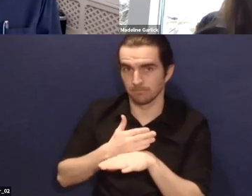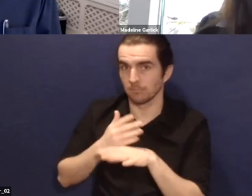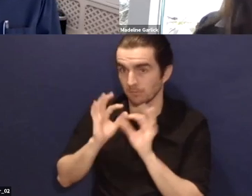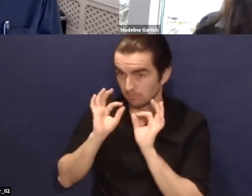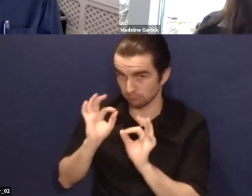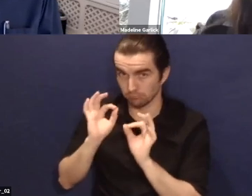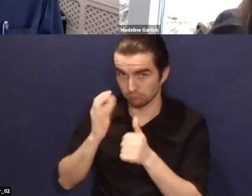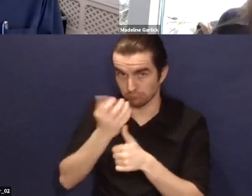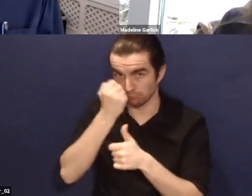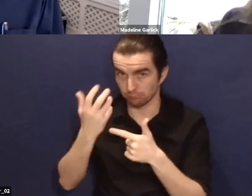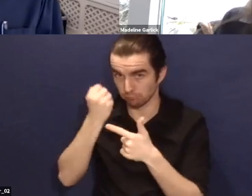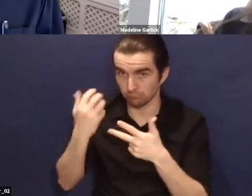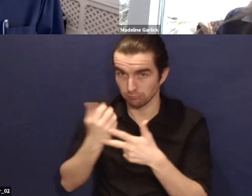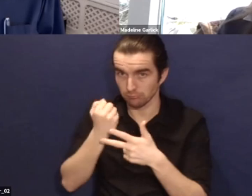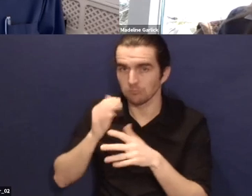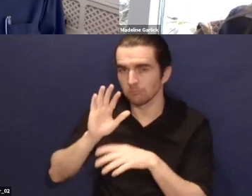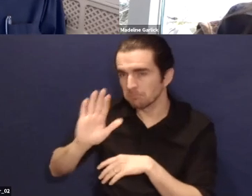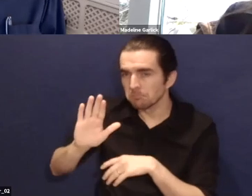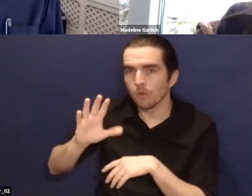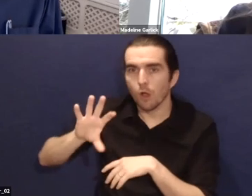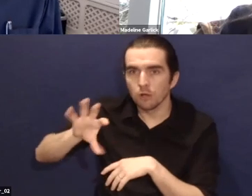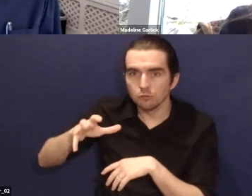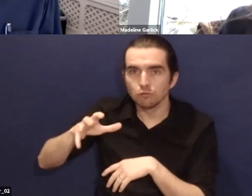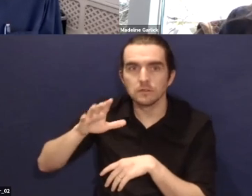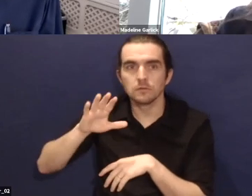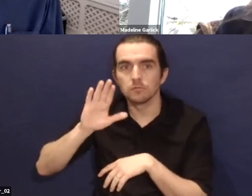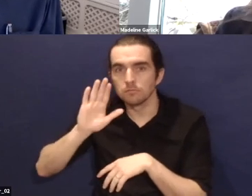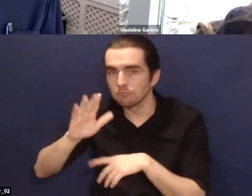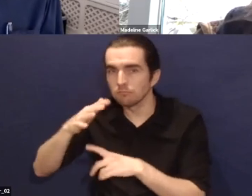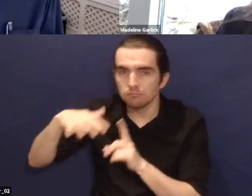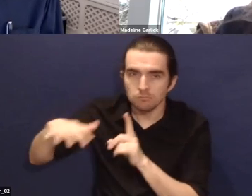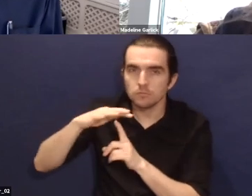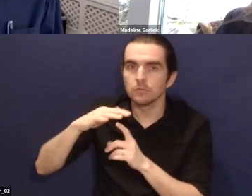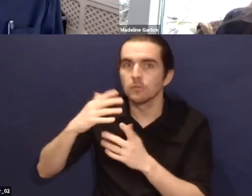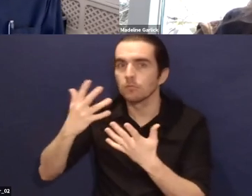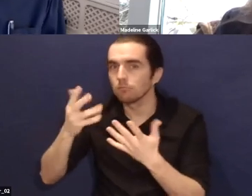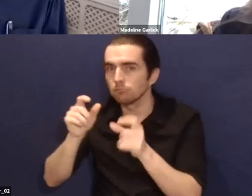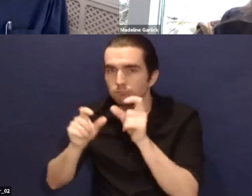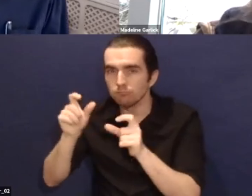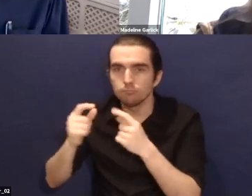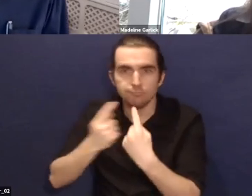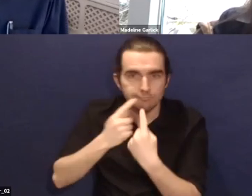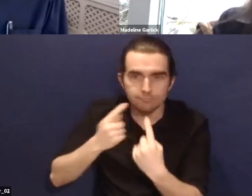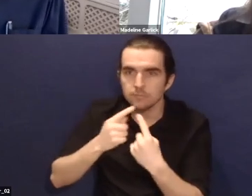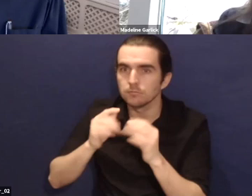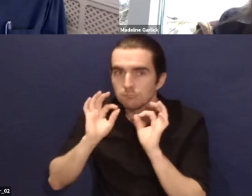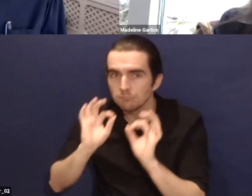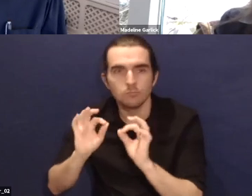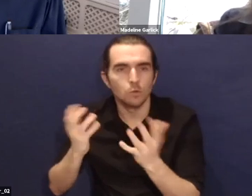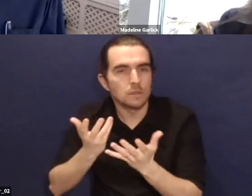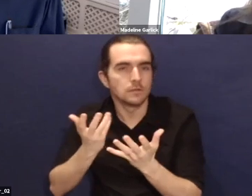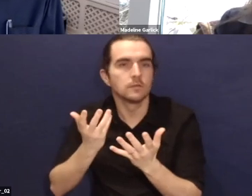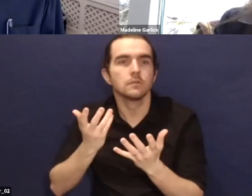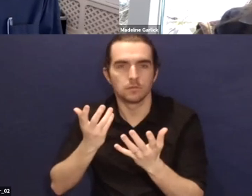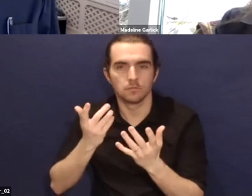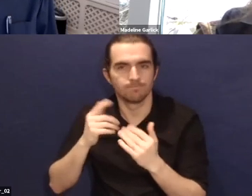and responsibilities to respond more effectively. IDP protection, of course, involves many other actors besides UNHCR